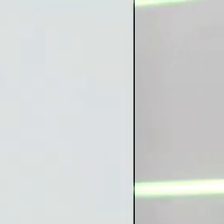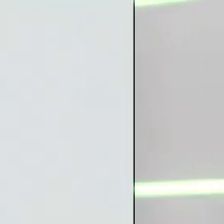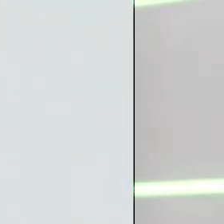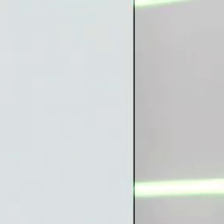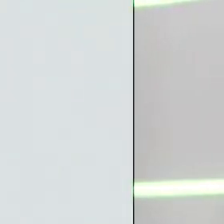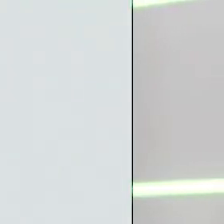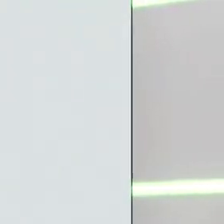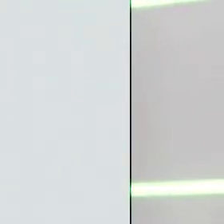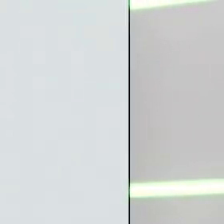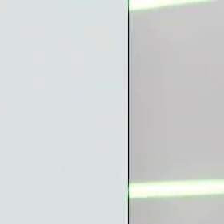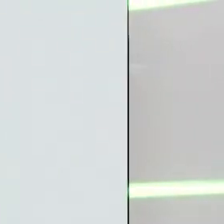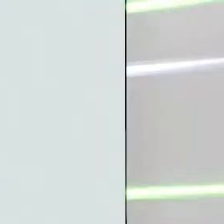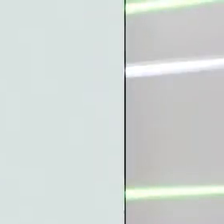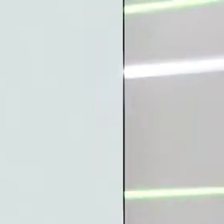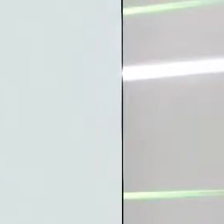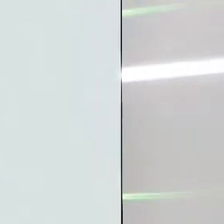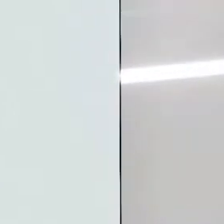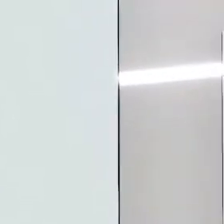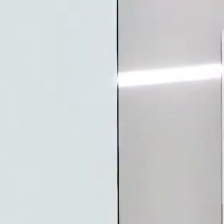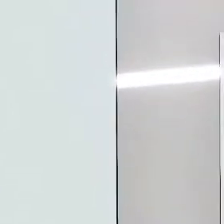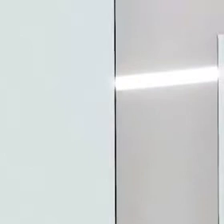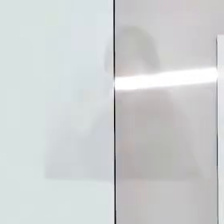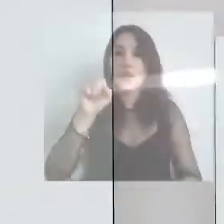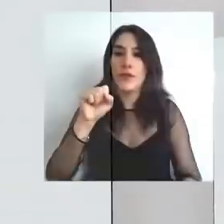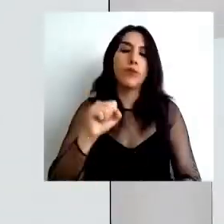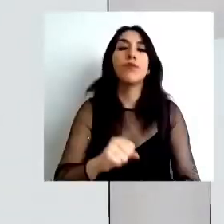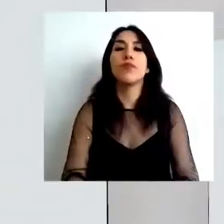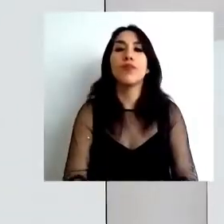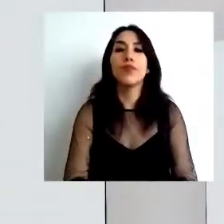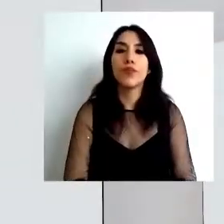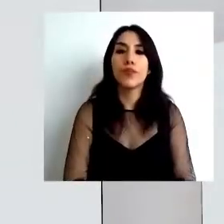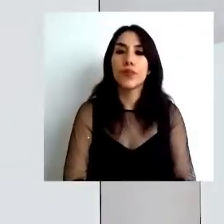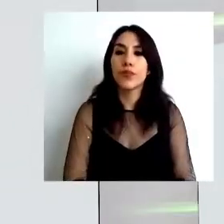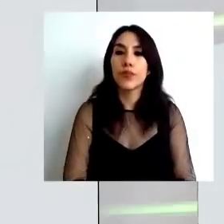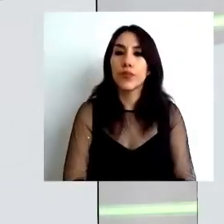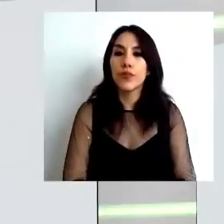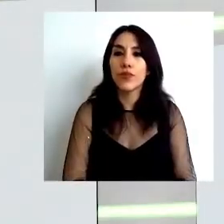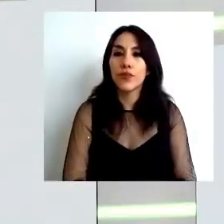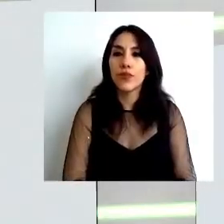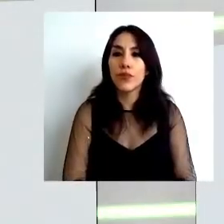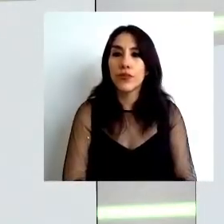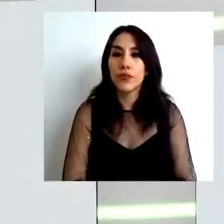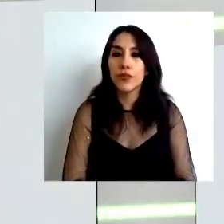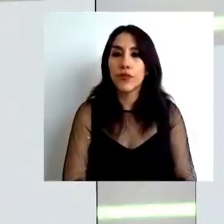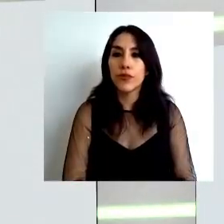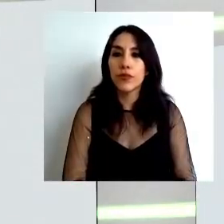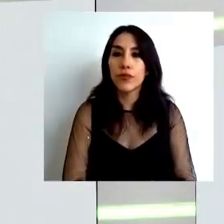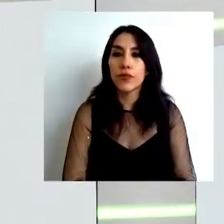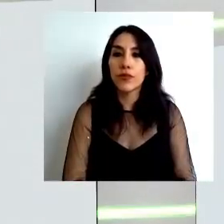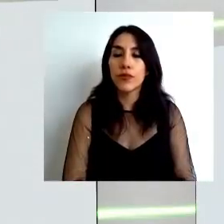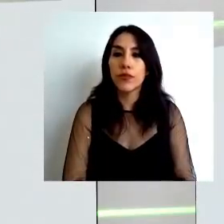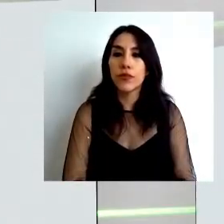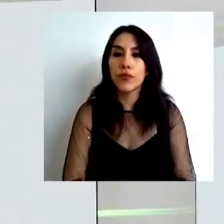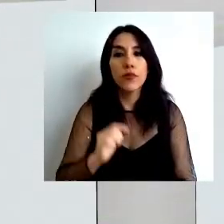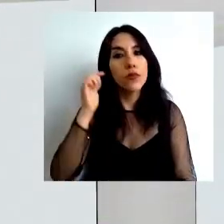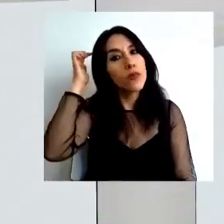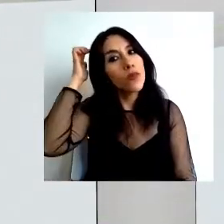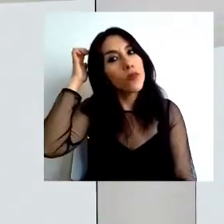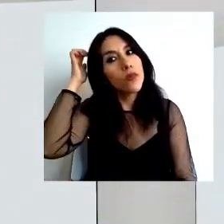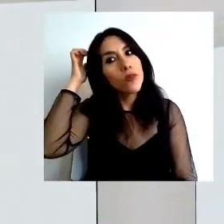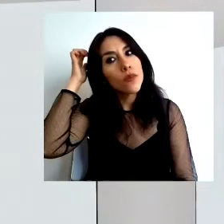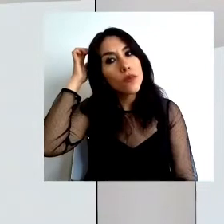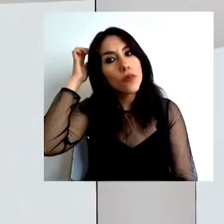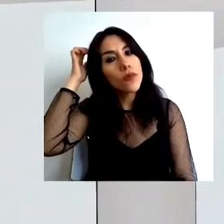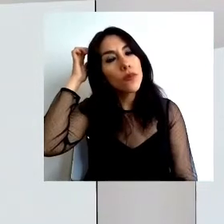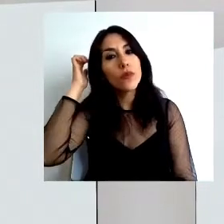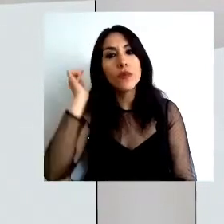I work for Ashoka, and feel extremely honored to be chairing this session today on scaling